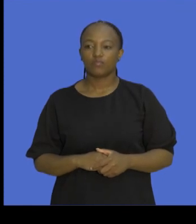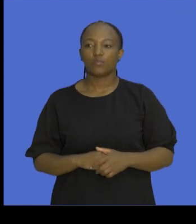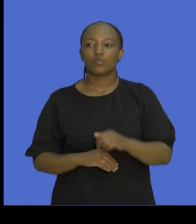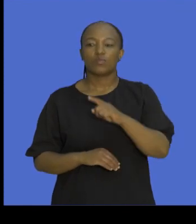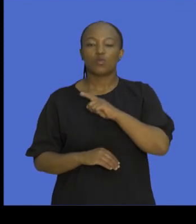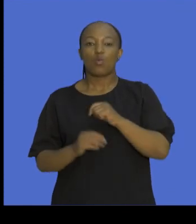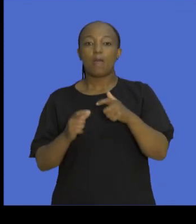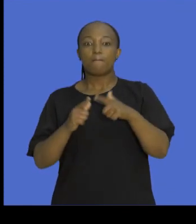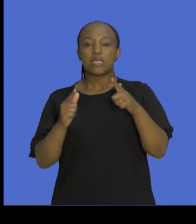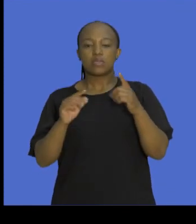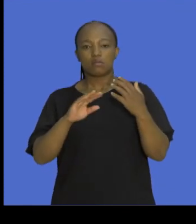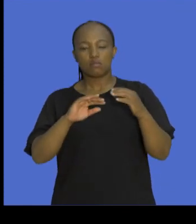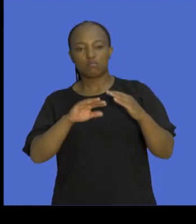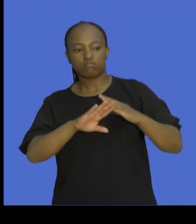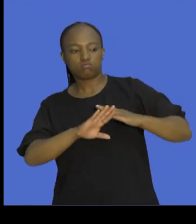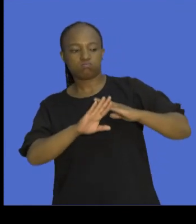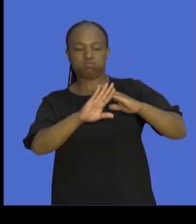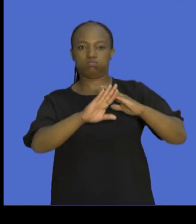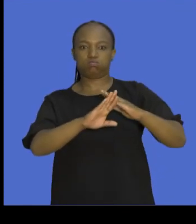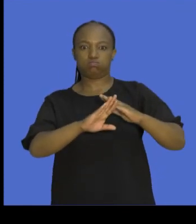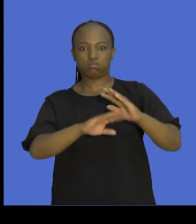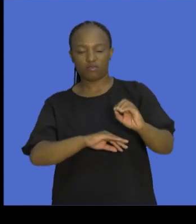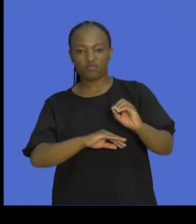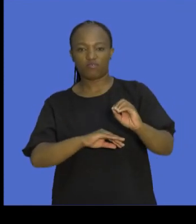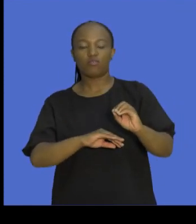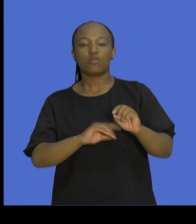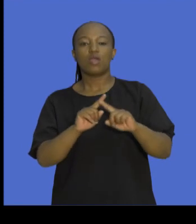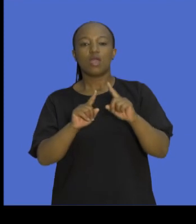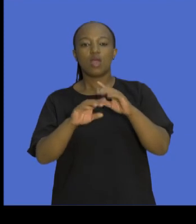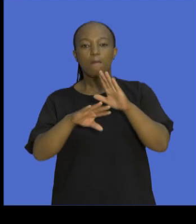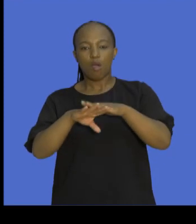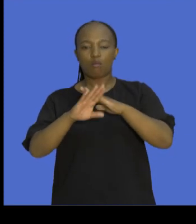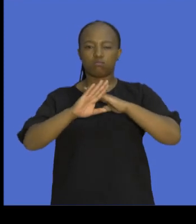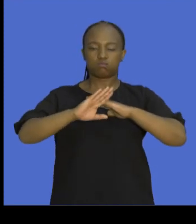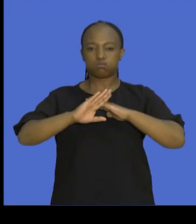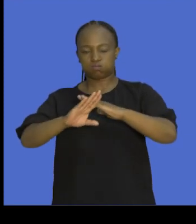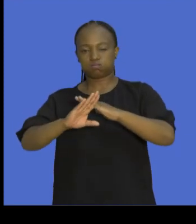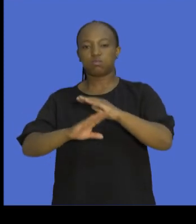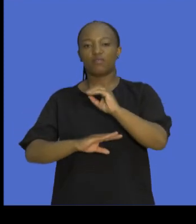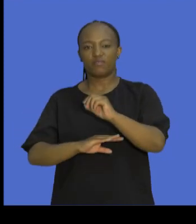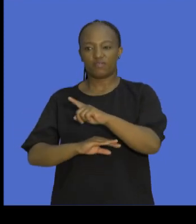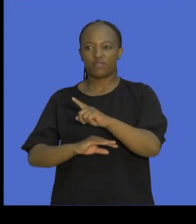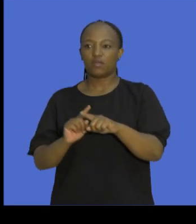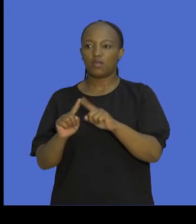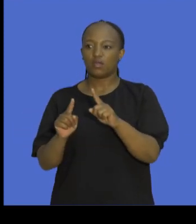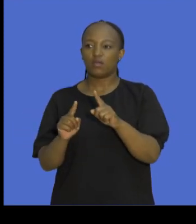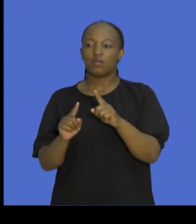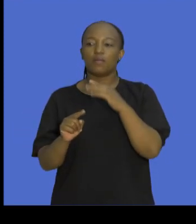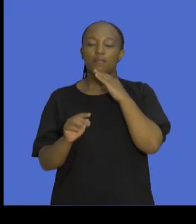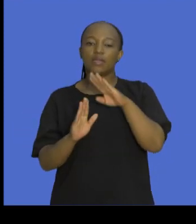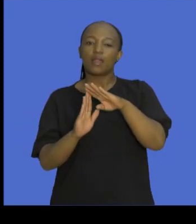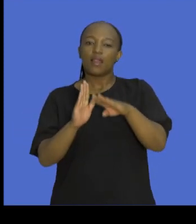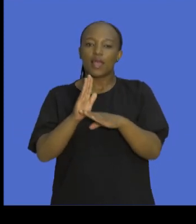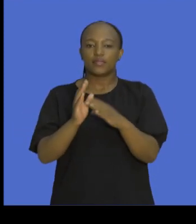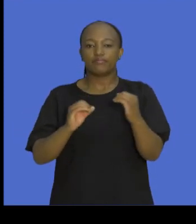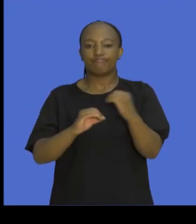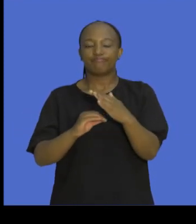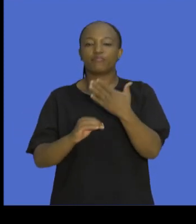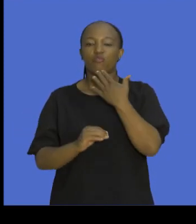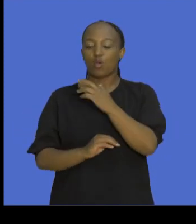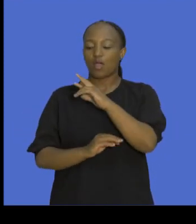is greater opposition to the flow of charge, there is actually greater resistance. So hence we have got